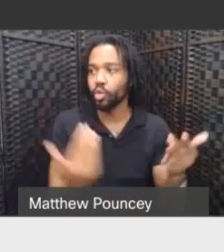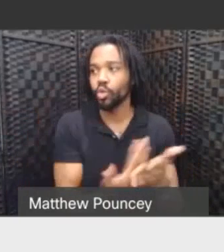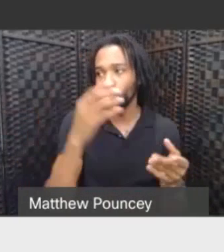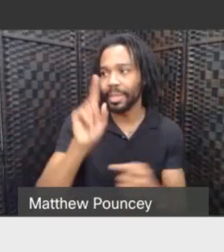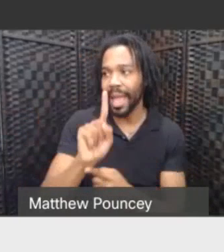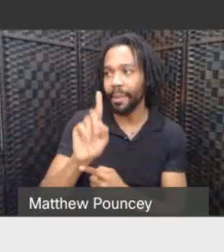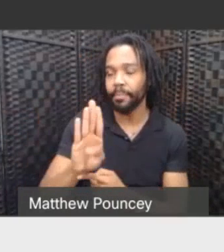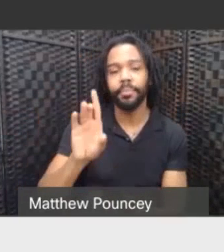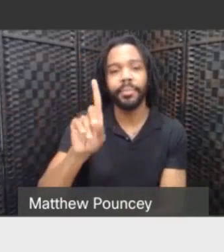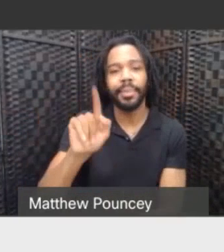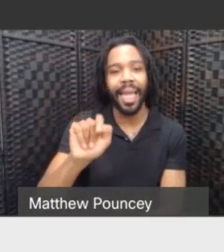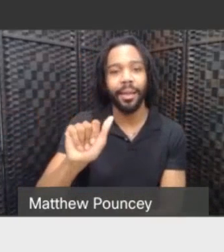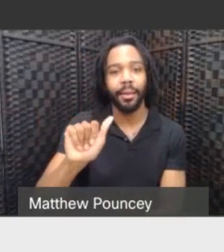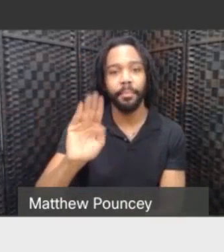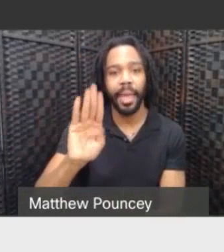database.